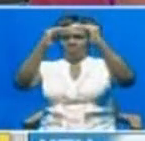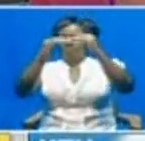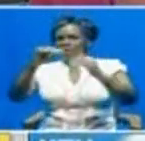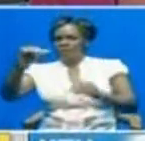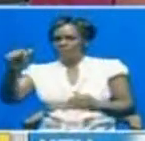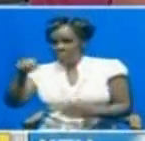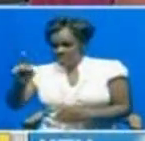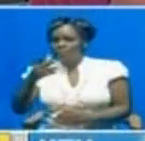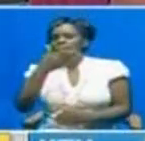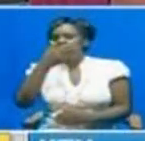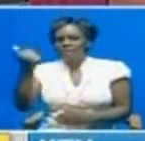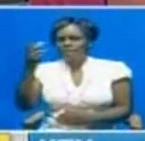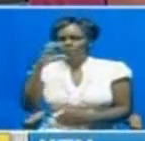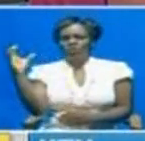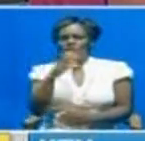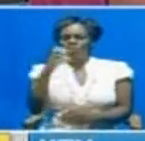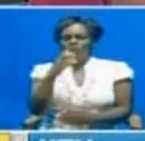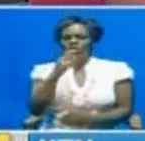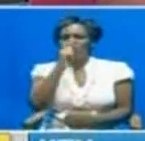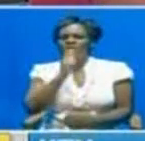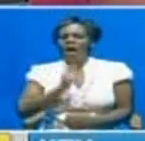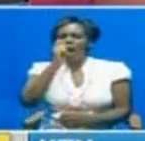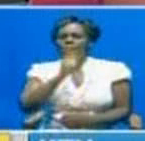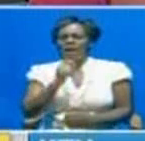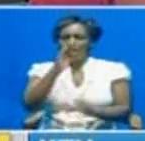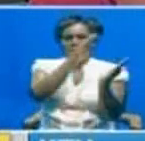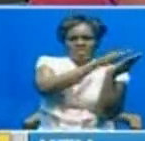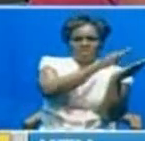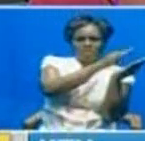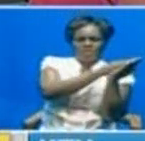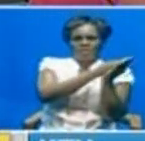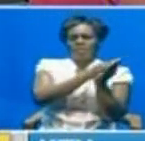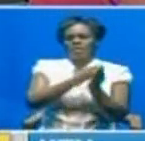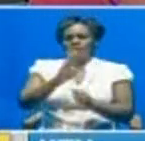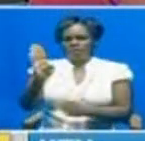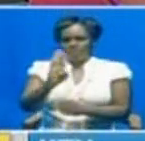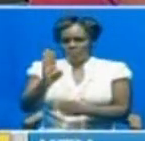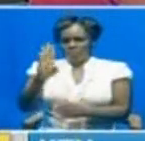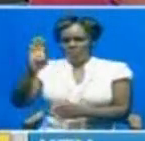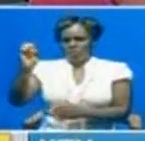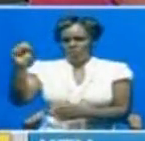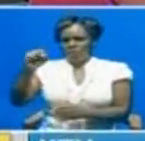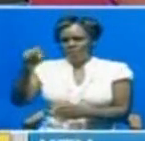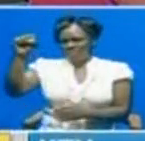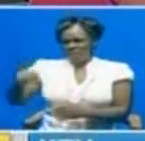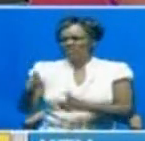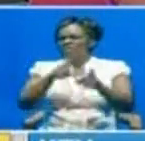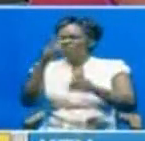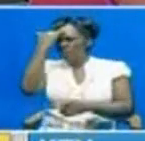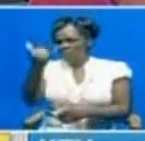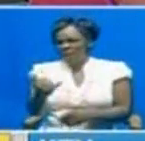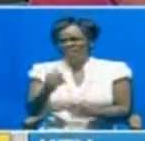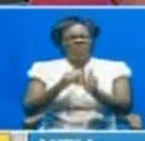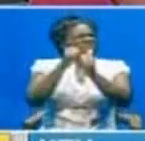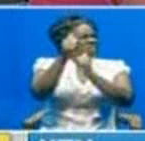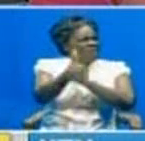Kathurima is one of the best commercial beef farmers in Botswana. So just what motivated him to travel down south all the way, at least 4,000 kilometers